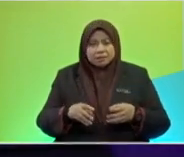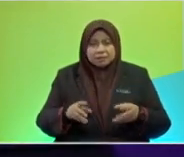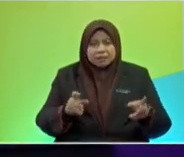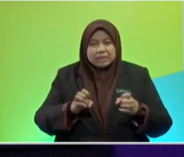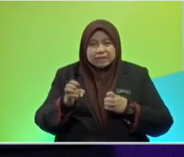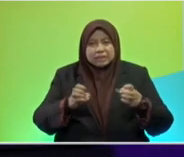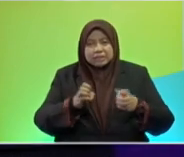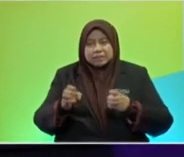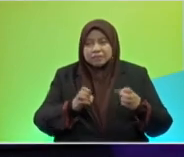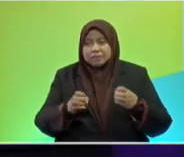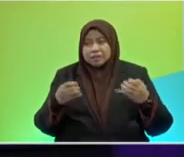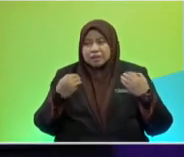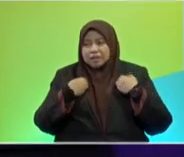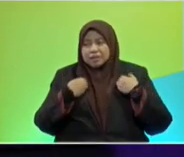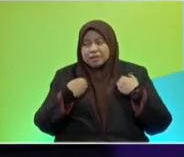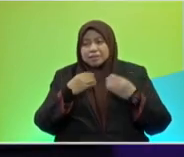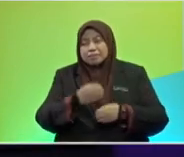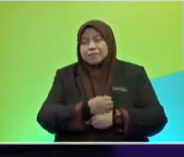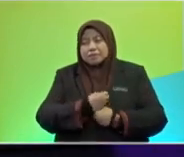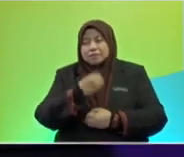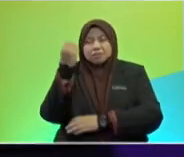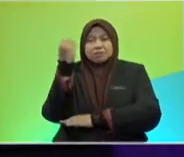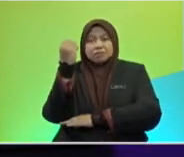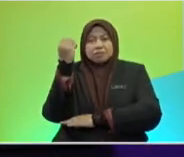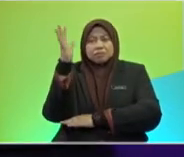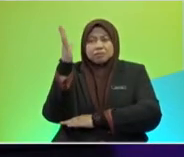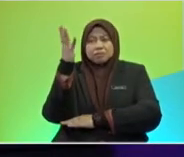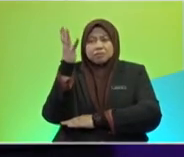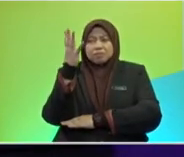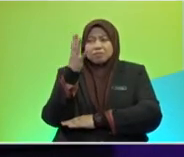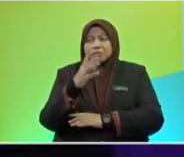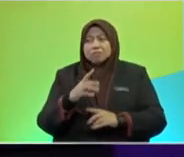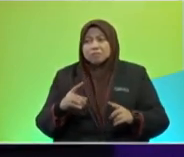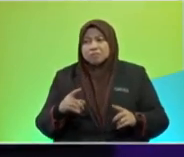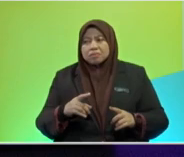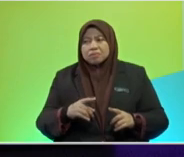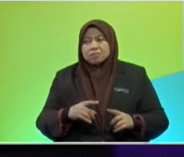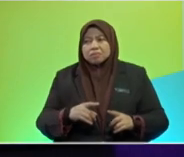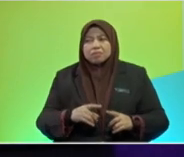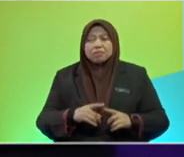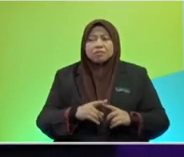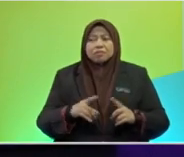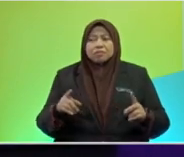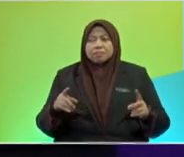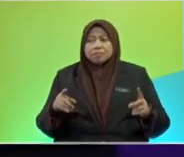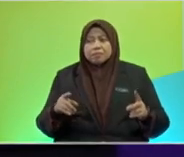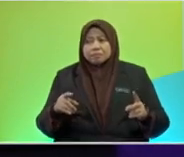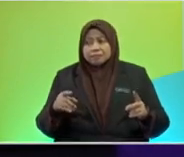tree and also a cloud, somehow it just blocks everything. Meaning that